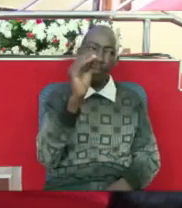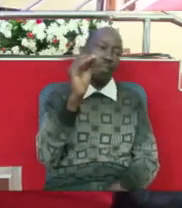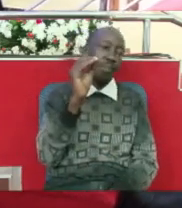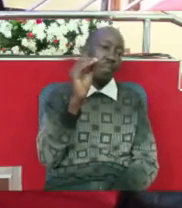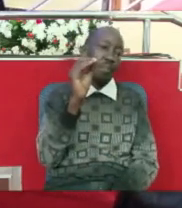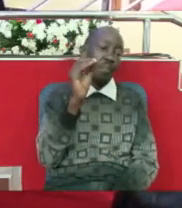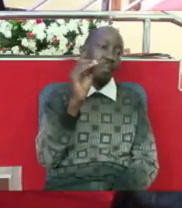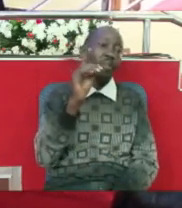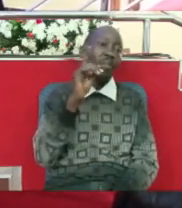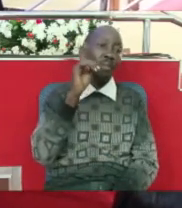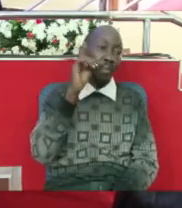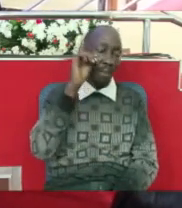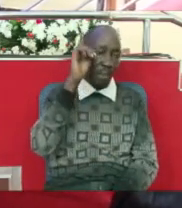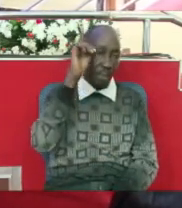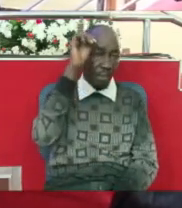But is he a thief?